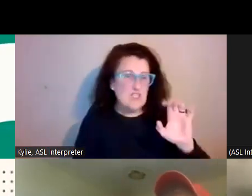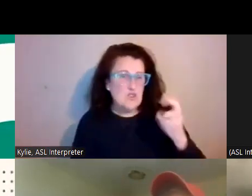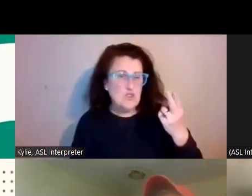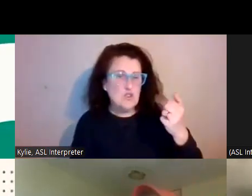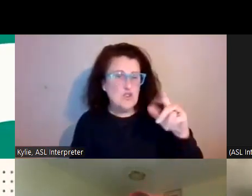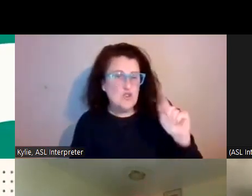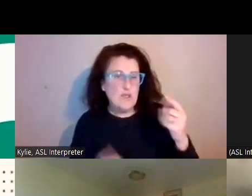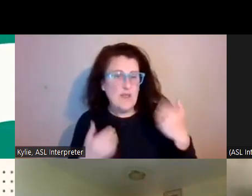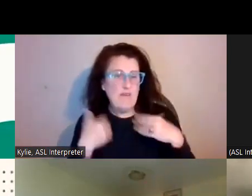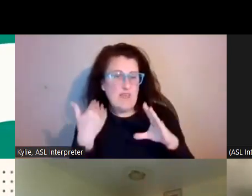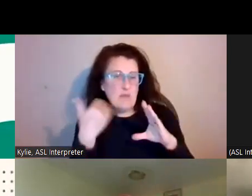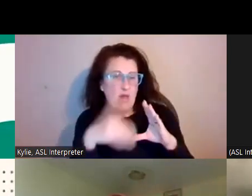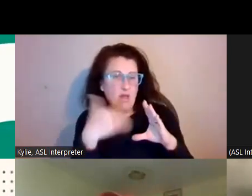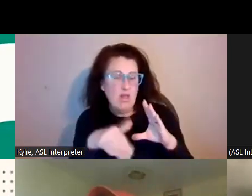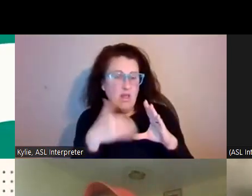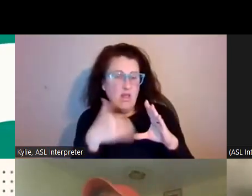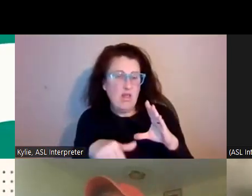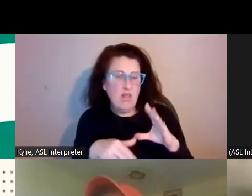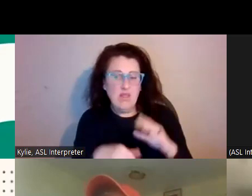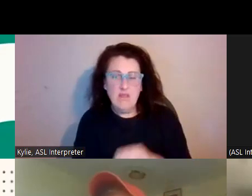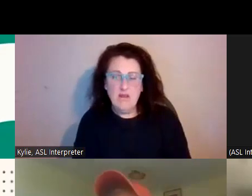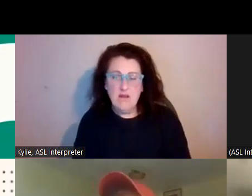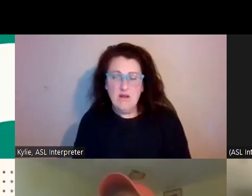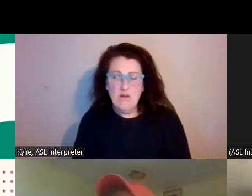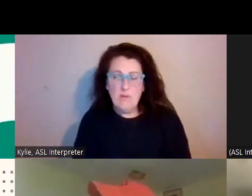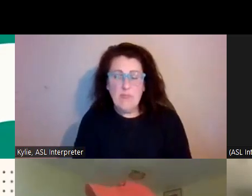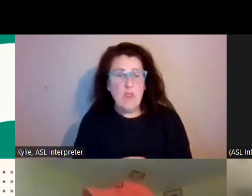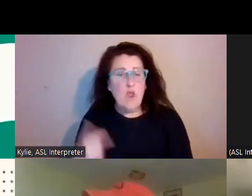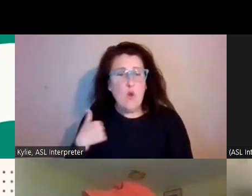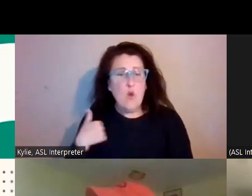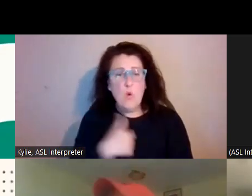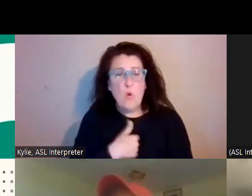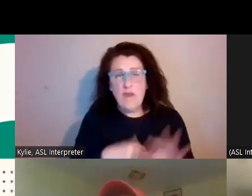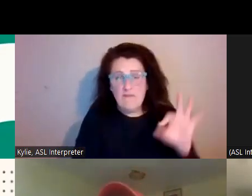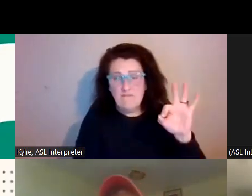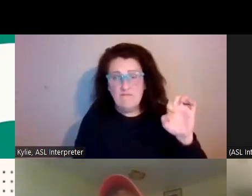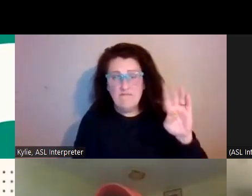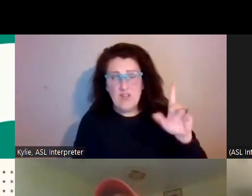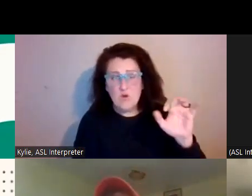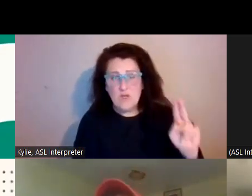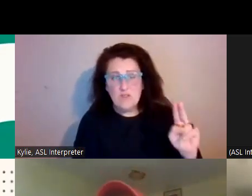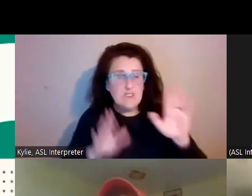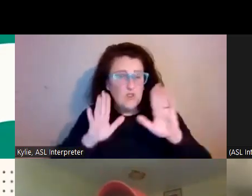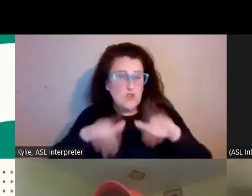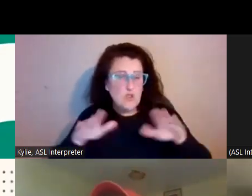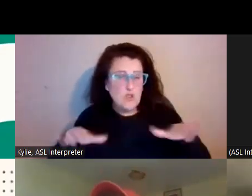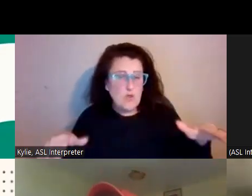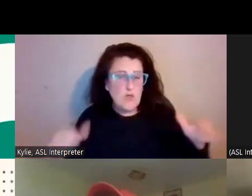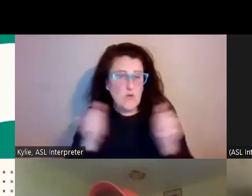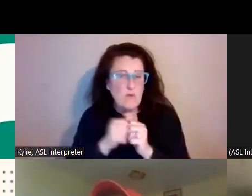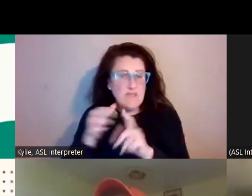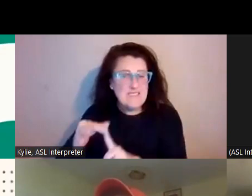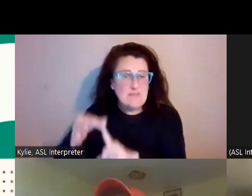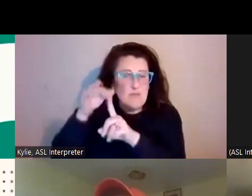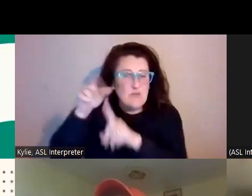jrivas@fcsn.org, which is in the chat. Again, we are the Federation for Children with Special Needs. We have information on all sorts of services, be